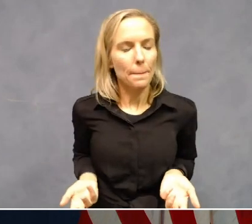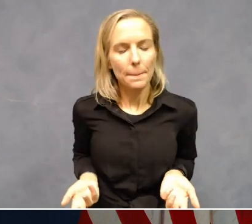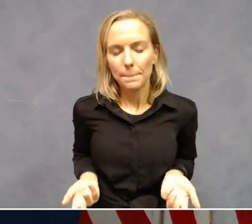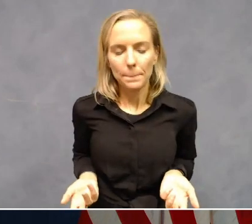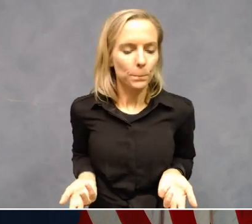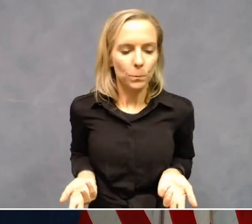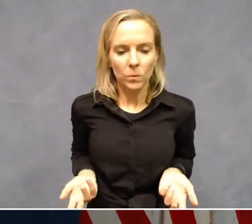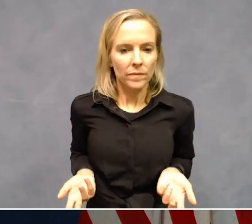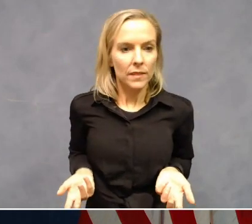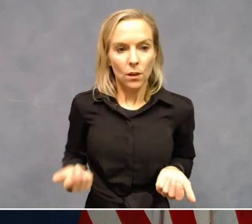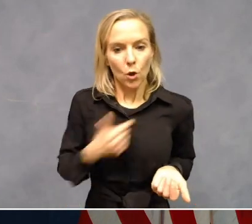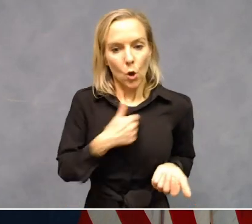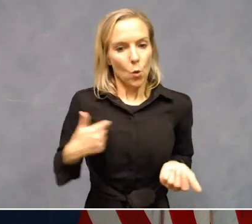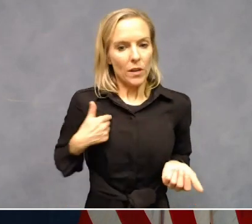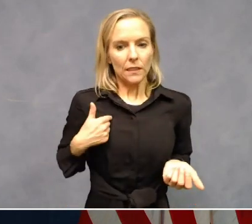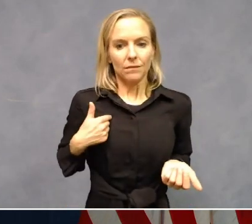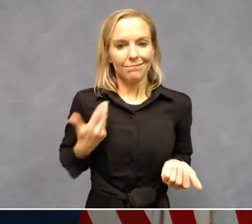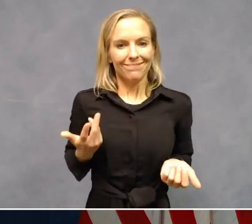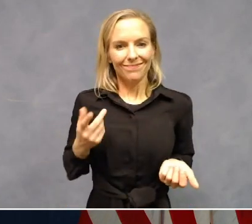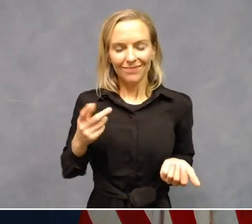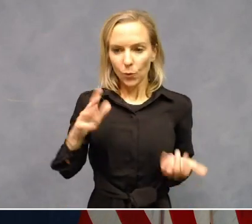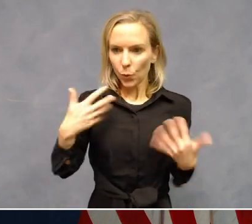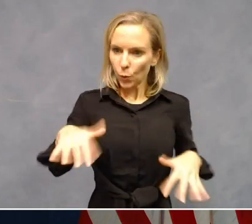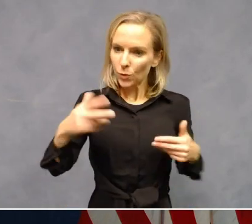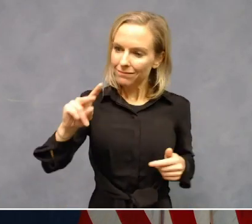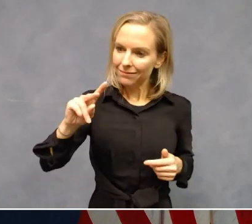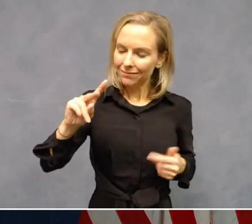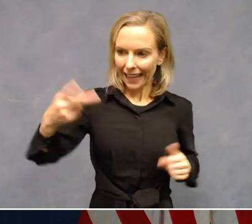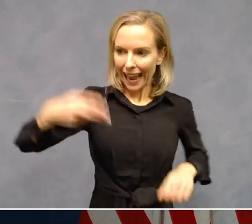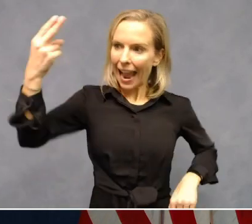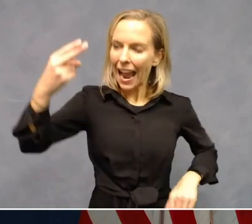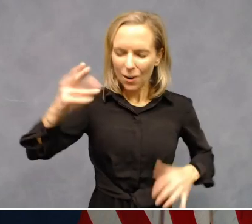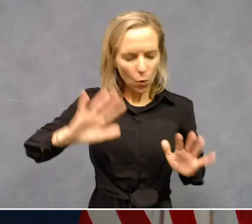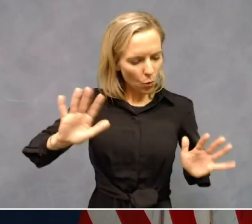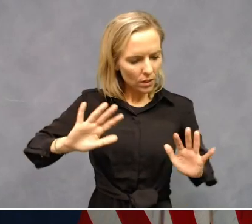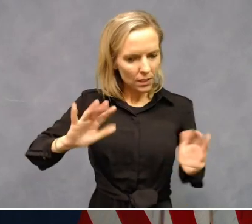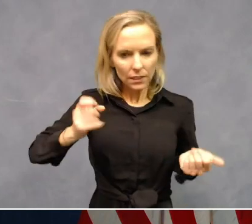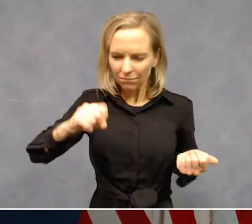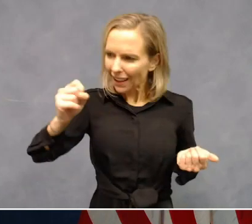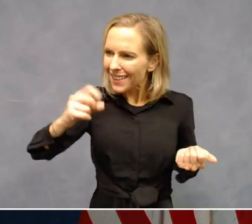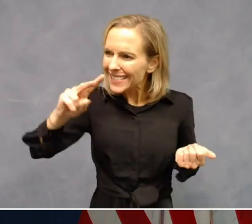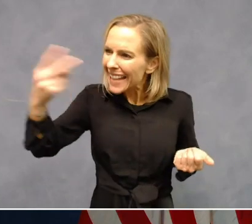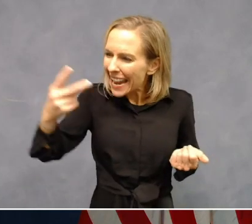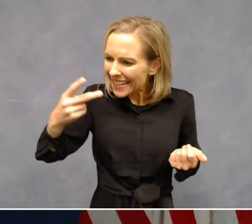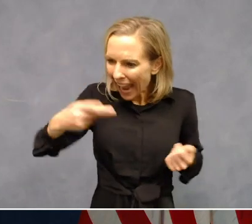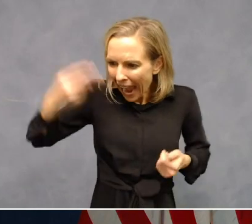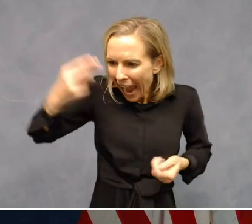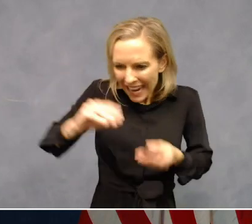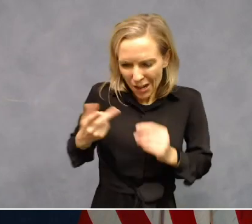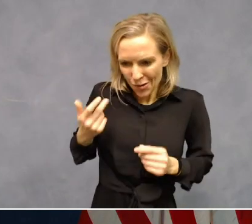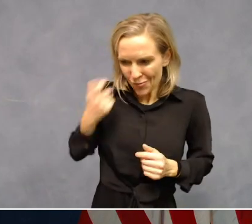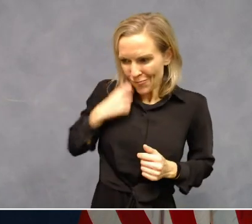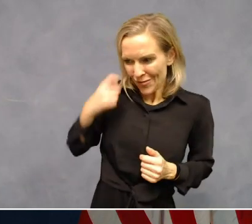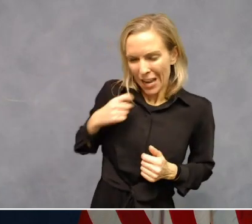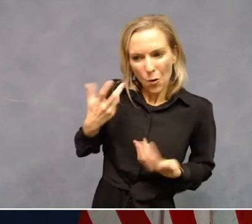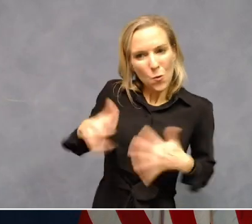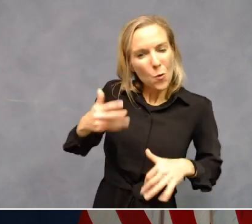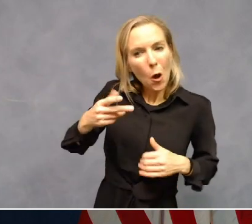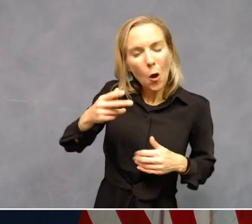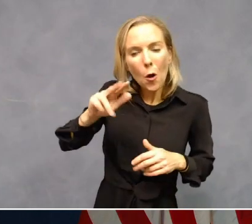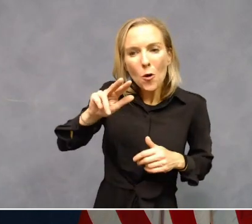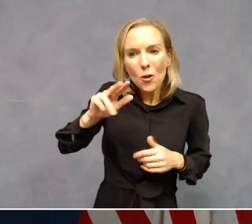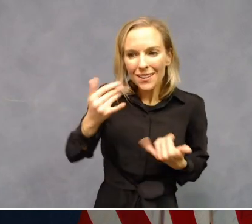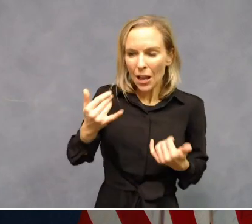We just had our second highest day, our third high, in the last 3 days, we've had 3 of our 4 highest